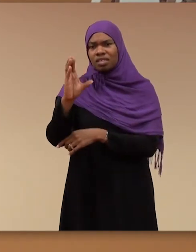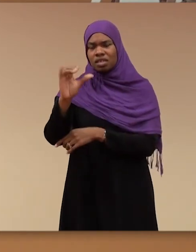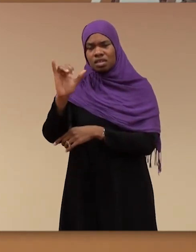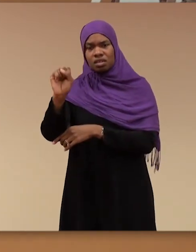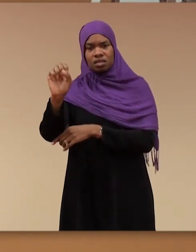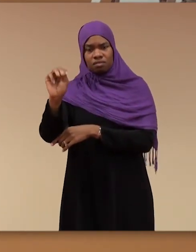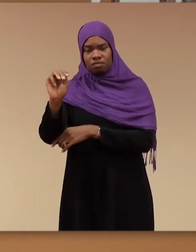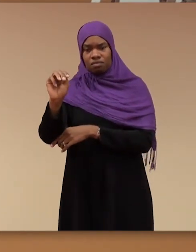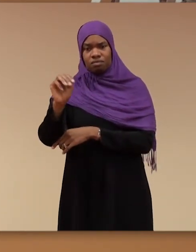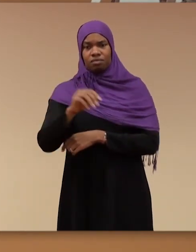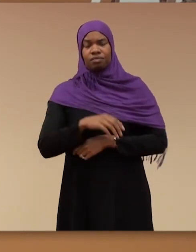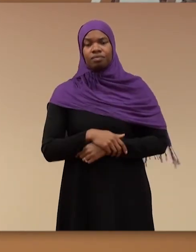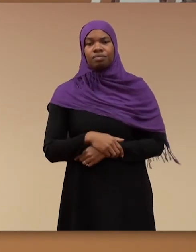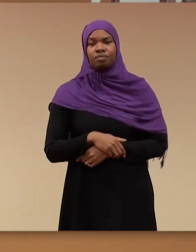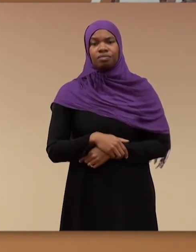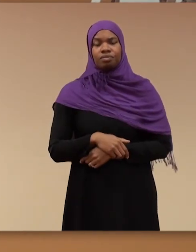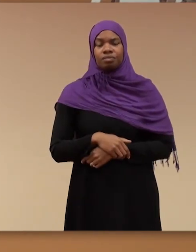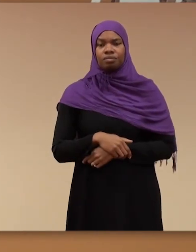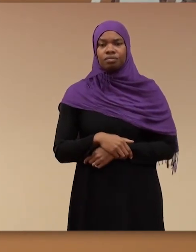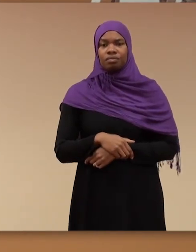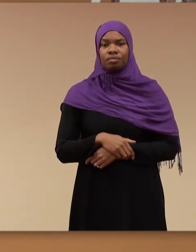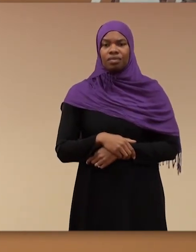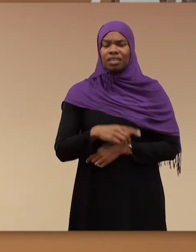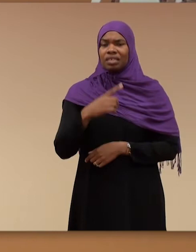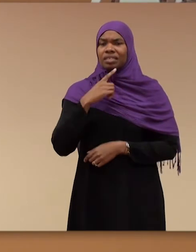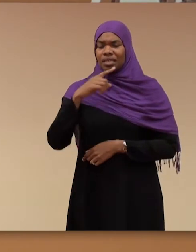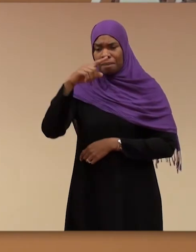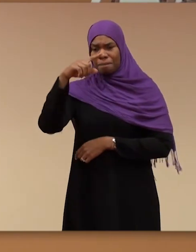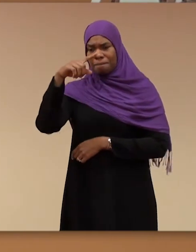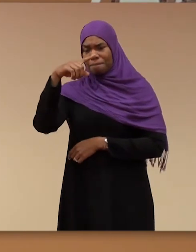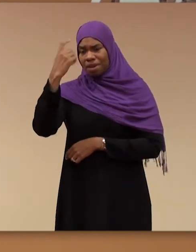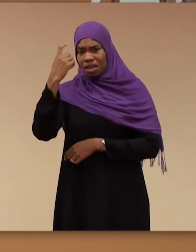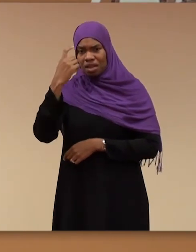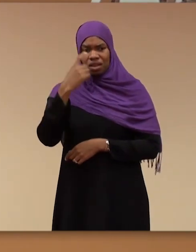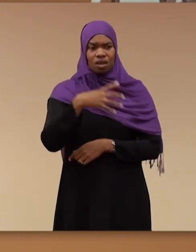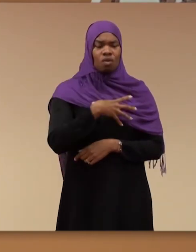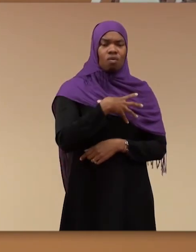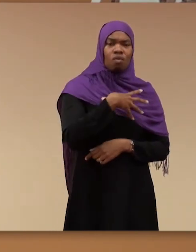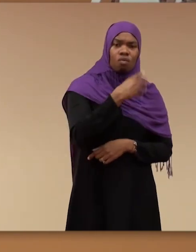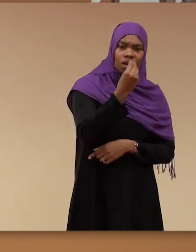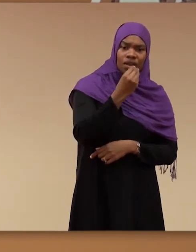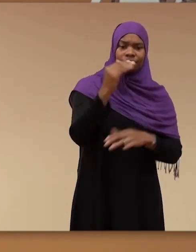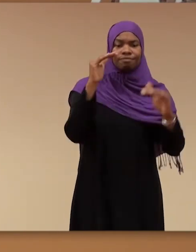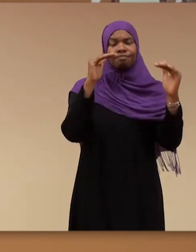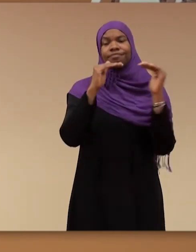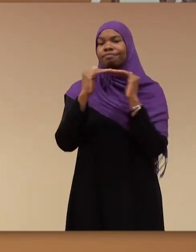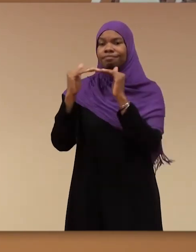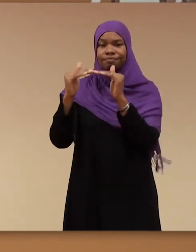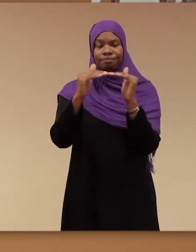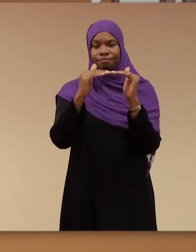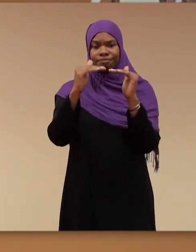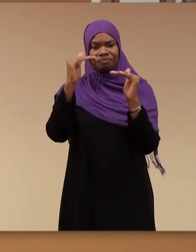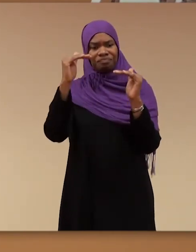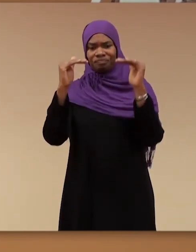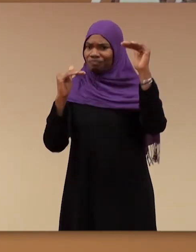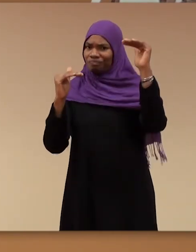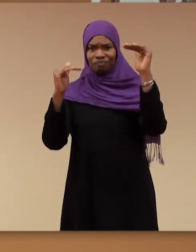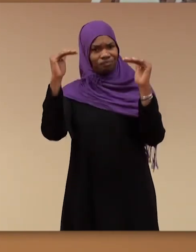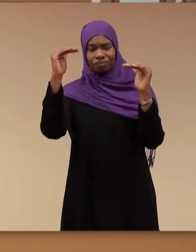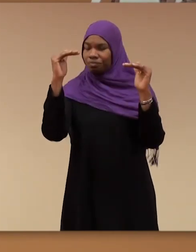the black is not better than the white, and the white is not better than the black.